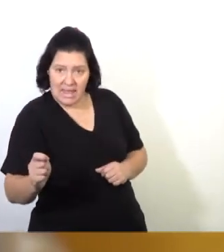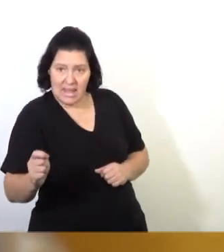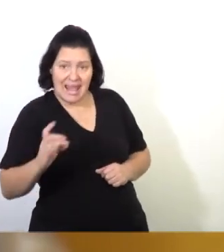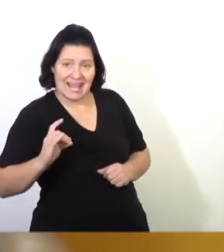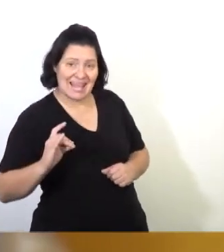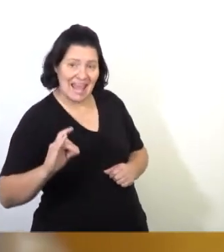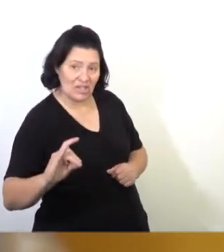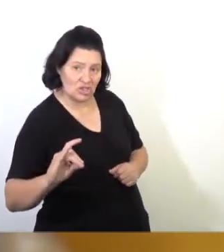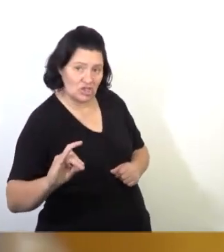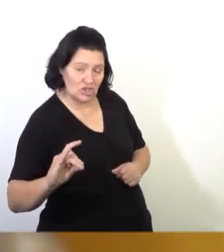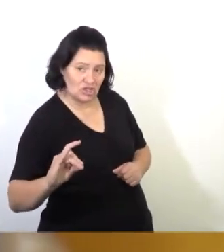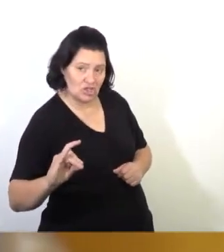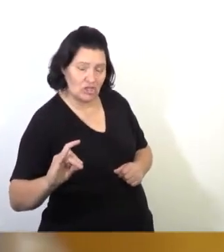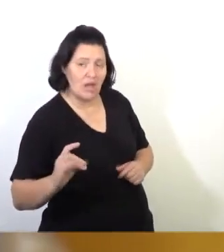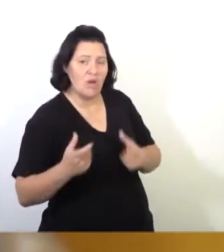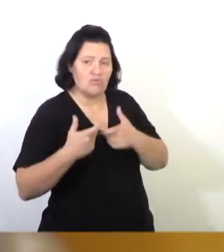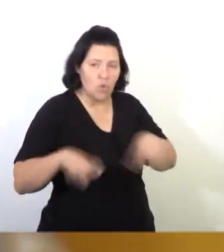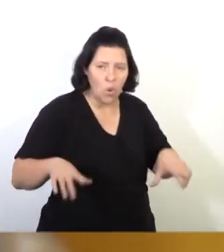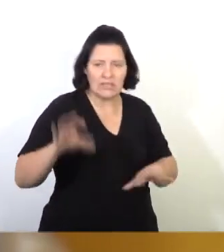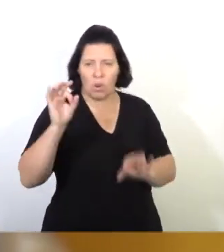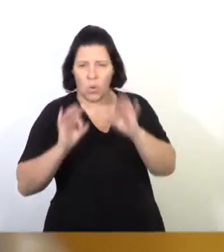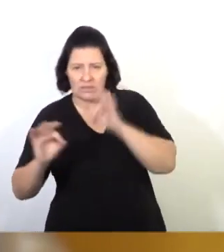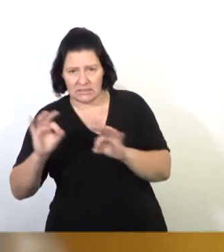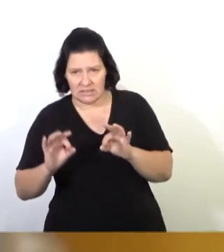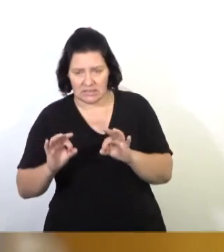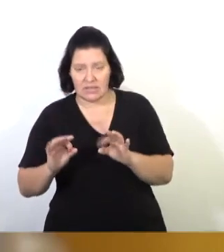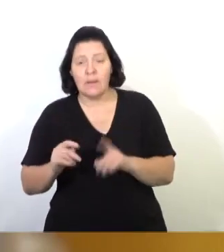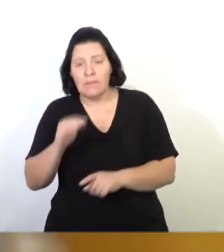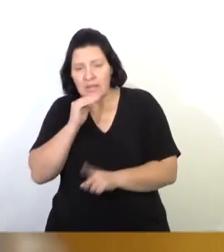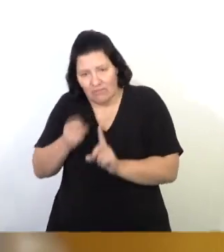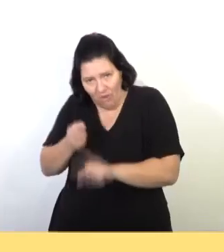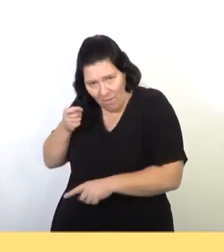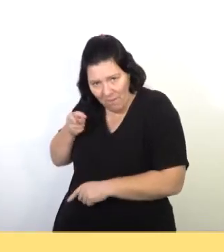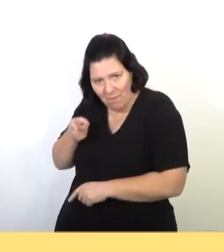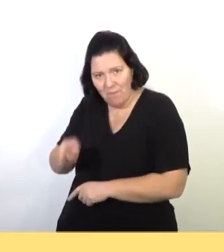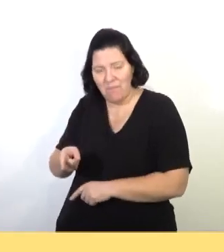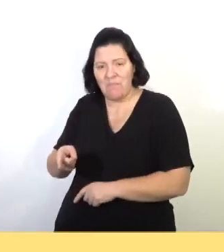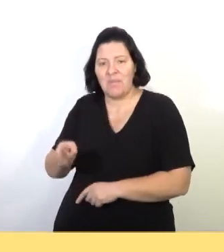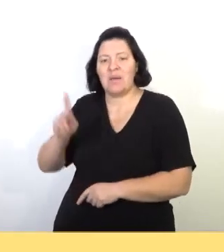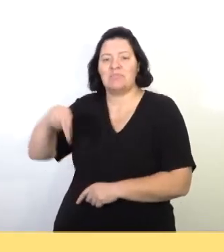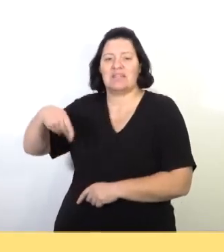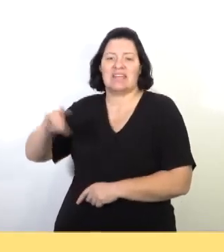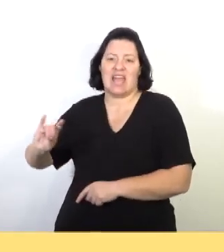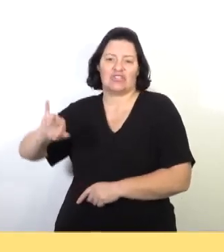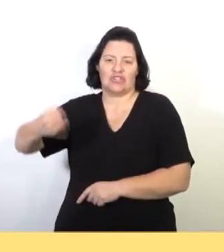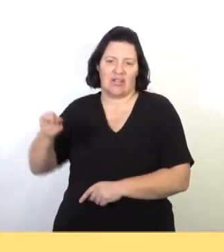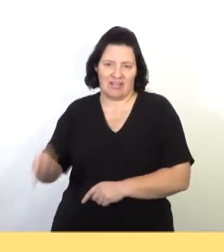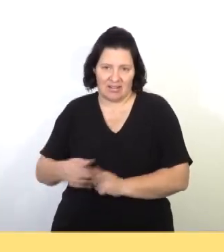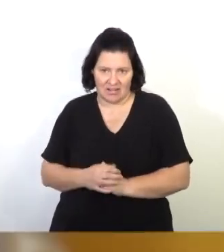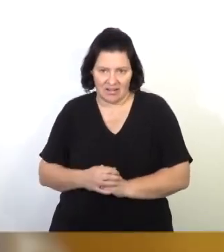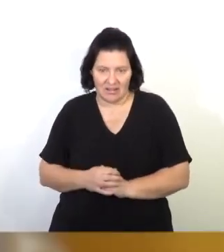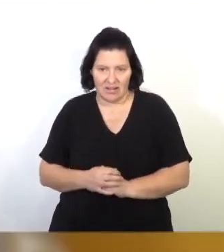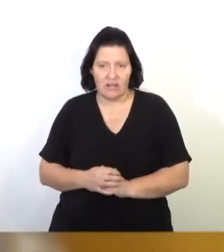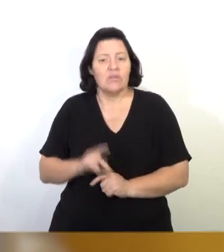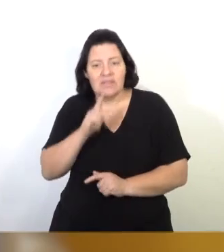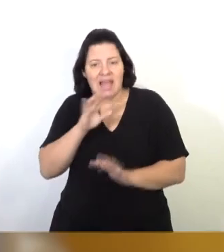in cash, that is notes and coins, therefore it comes to our petty cash journal.